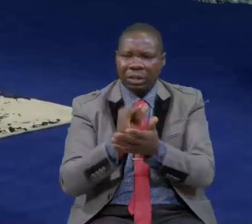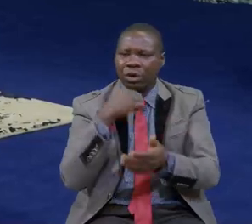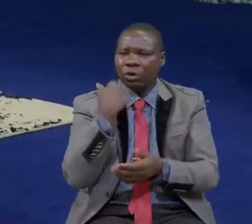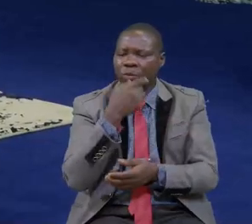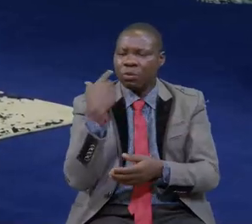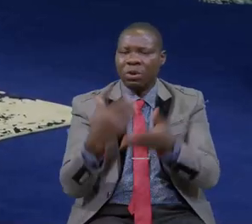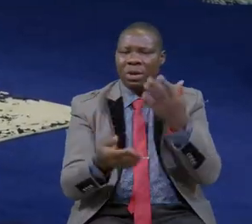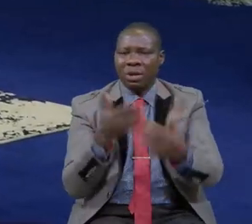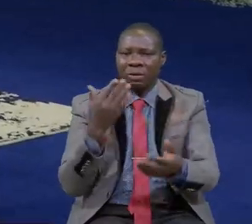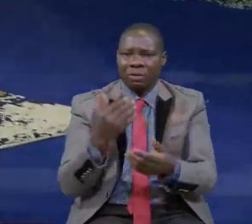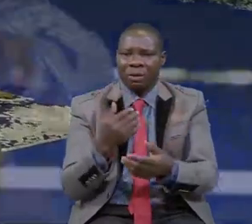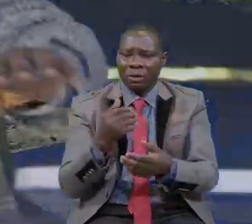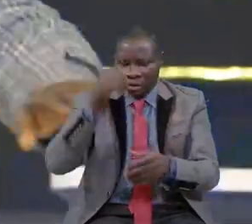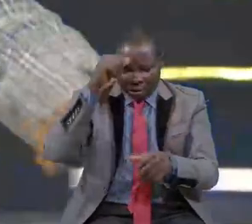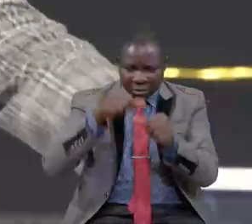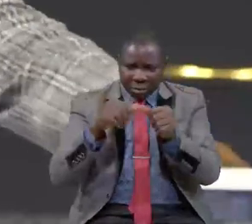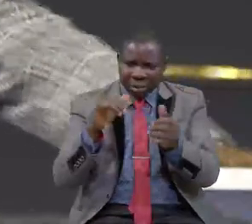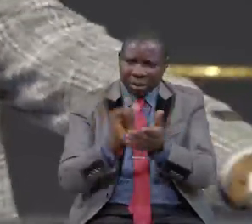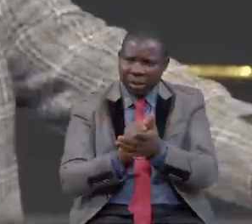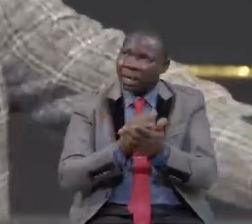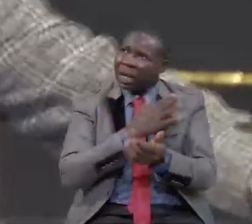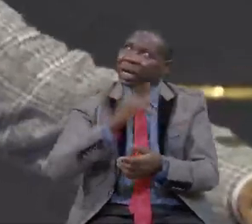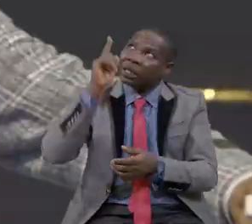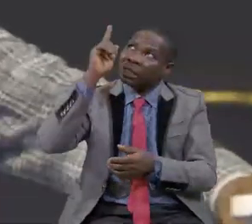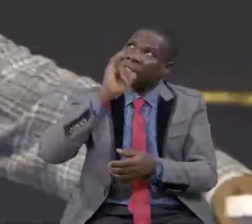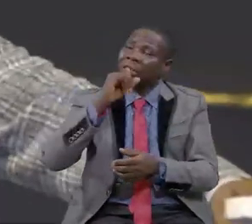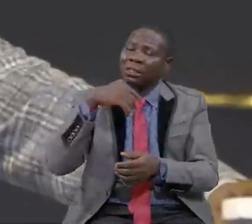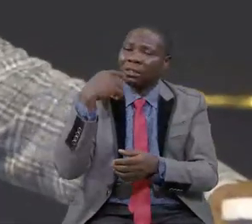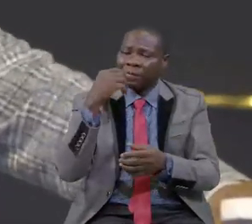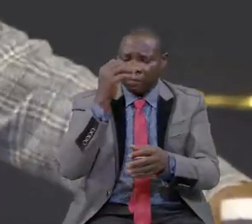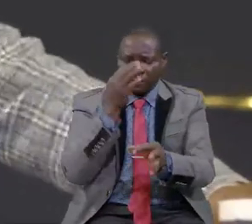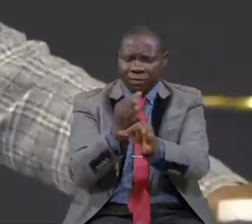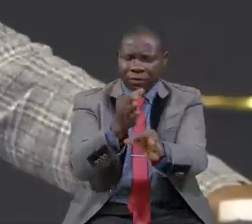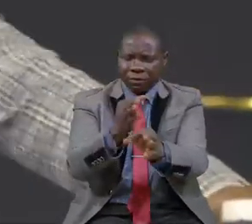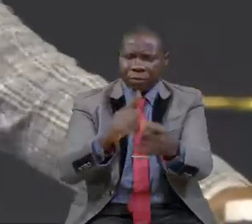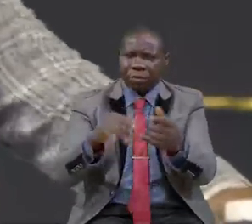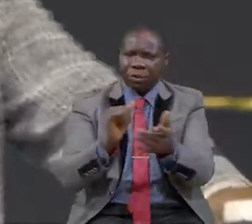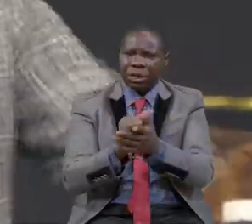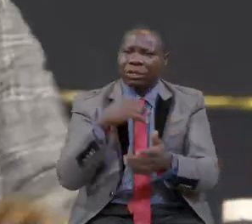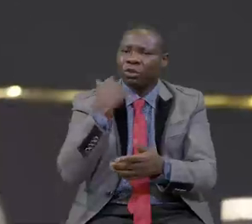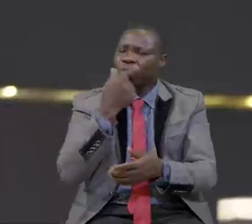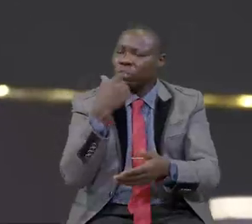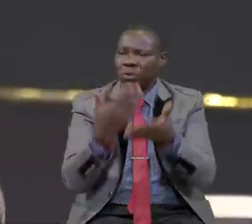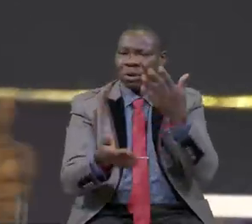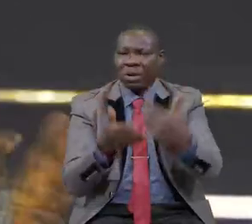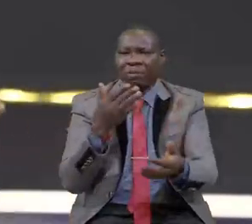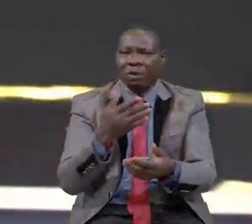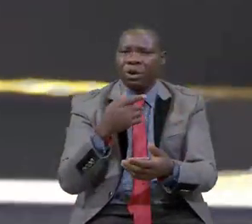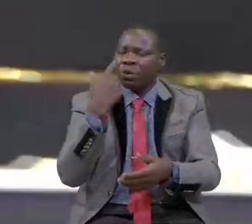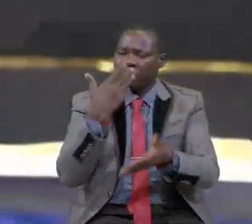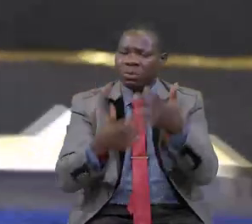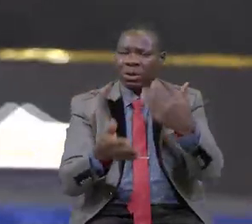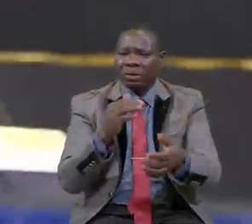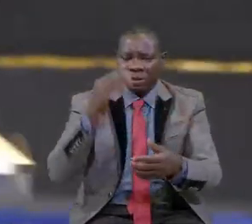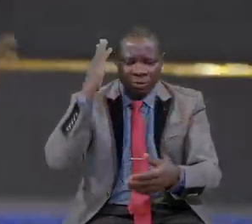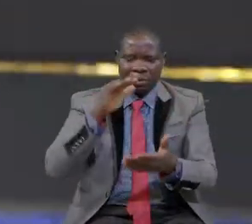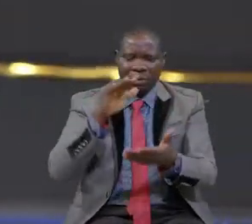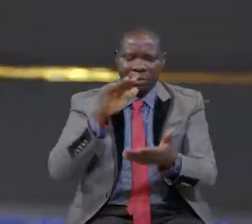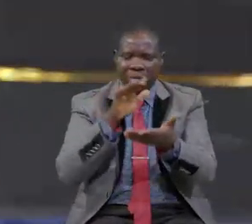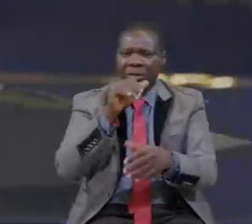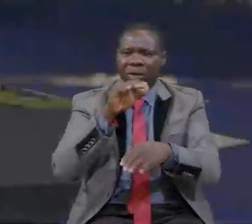he is faithful to the whosoever, that whosoever will believe on the